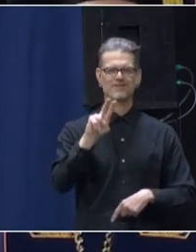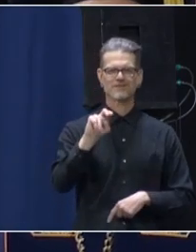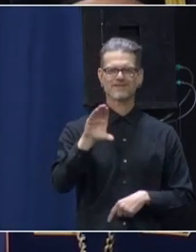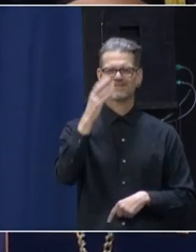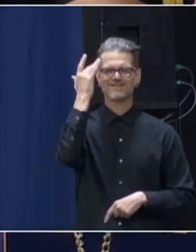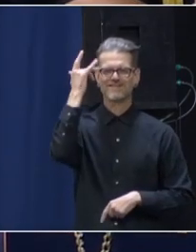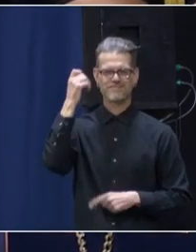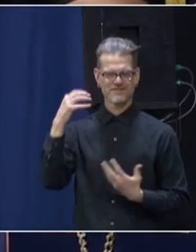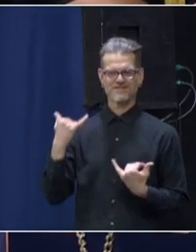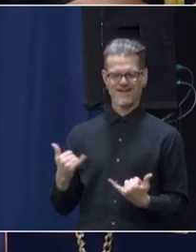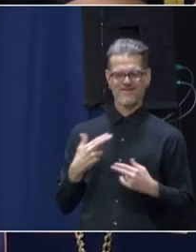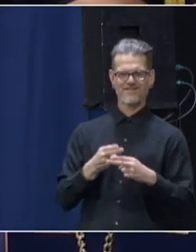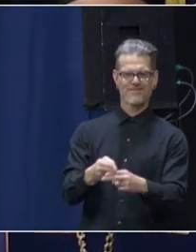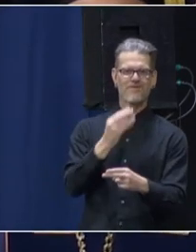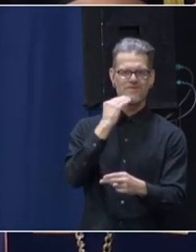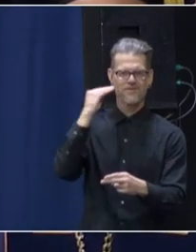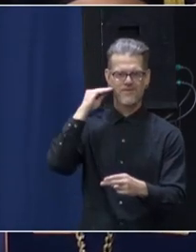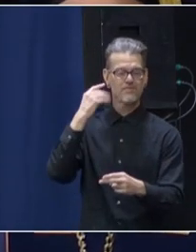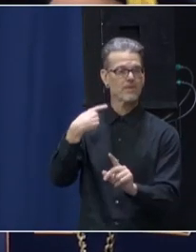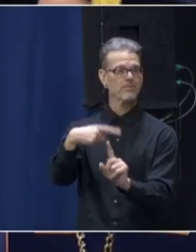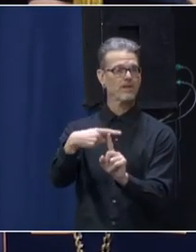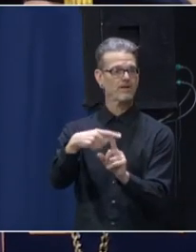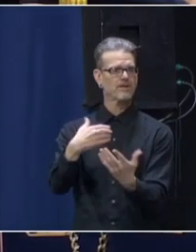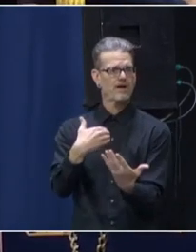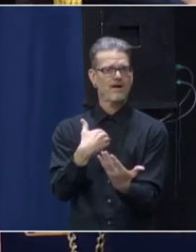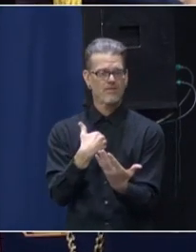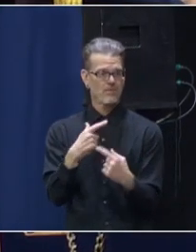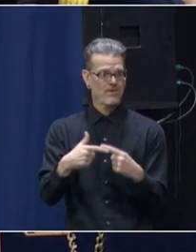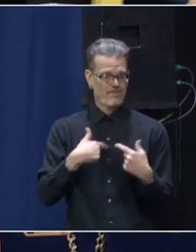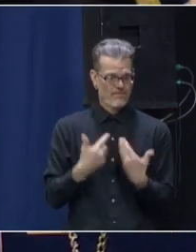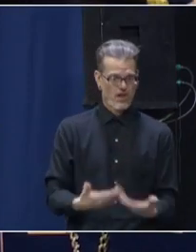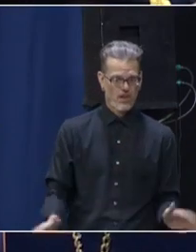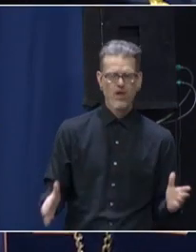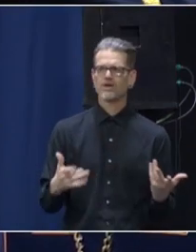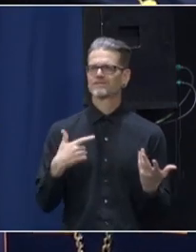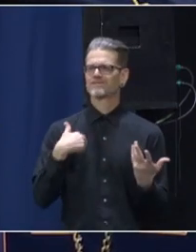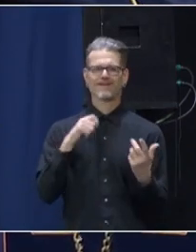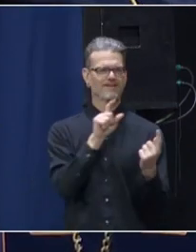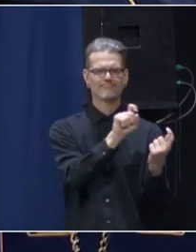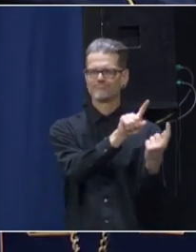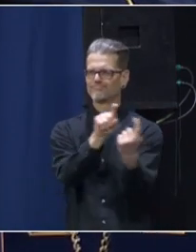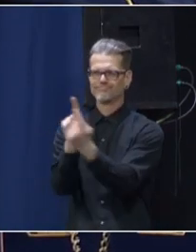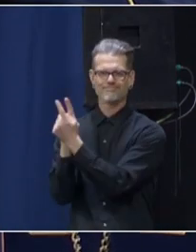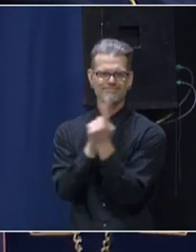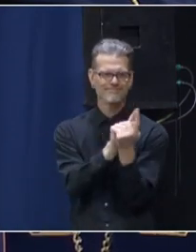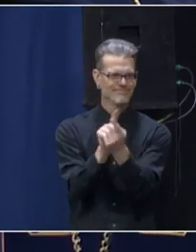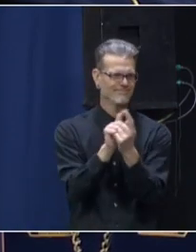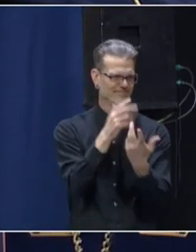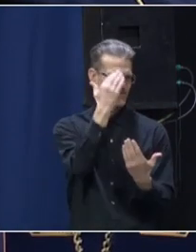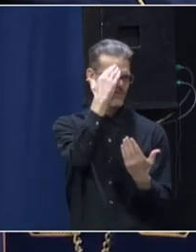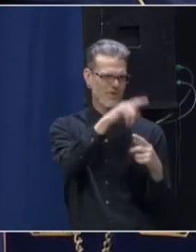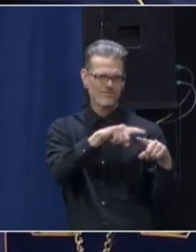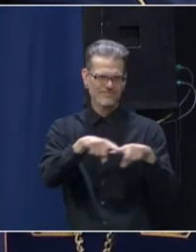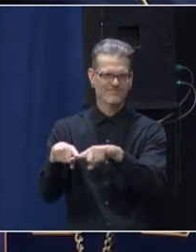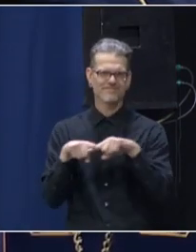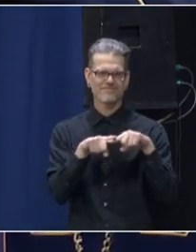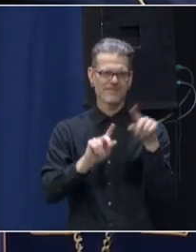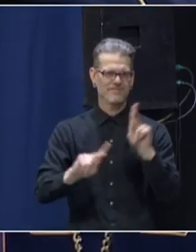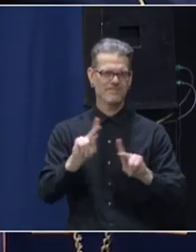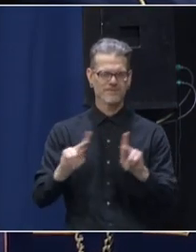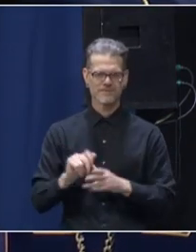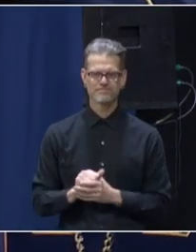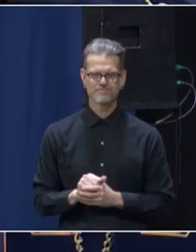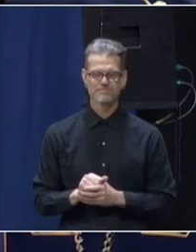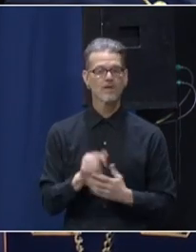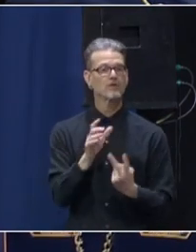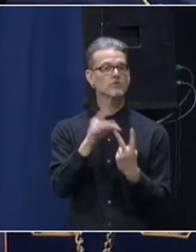place to call home and gave me a compass when I felt utterly lost, and I know you all feel as lucky as I do to have made that decision. Choosing